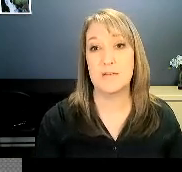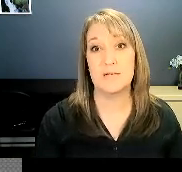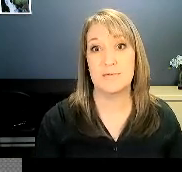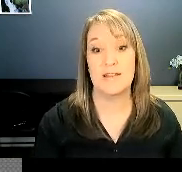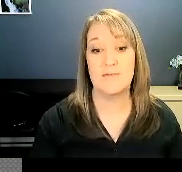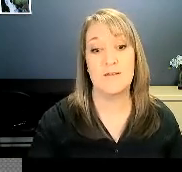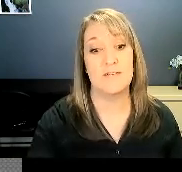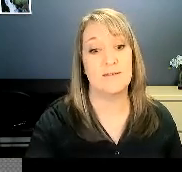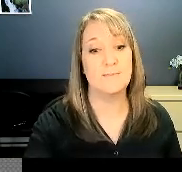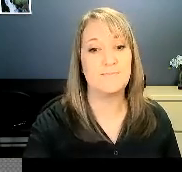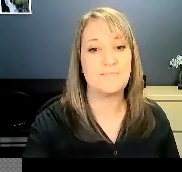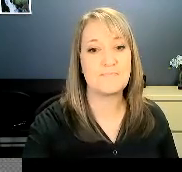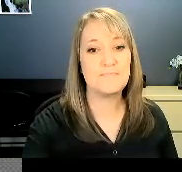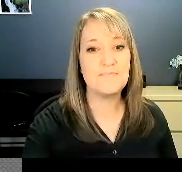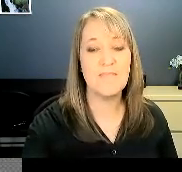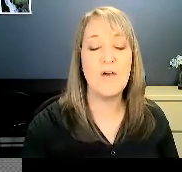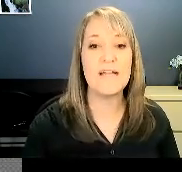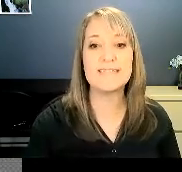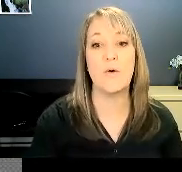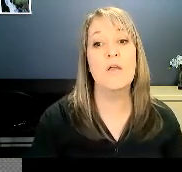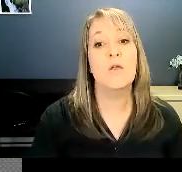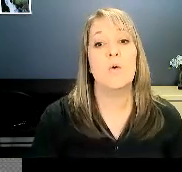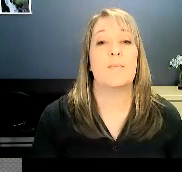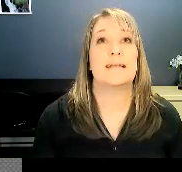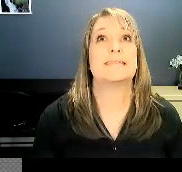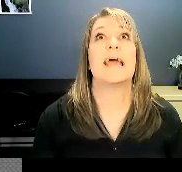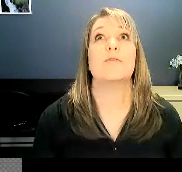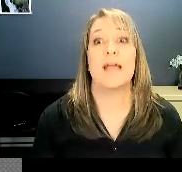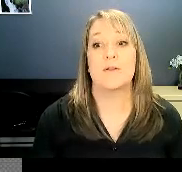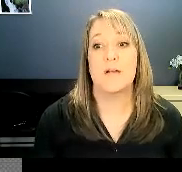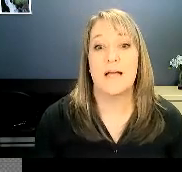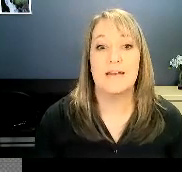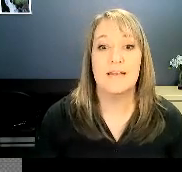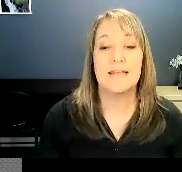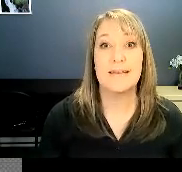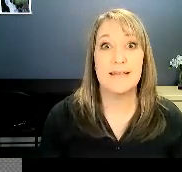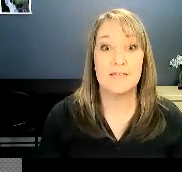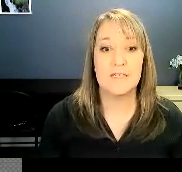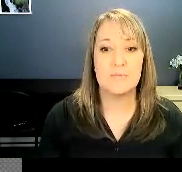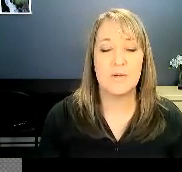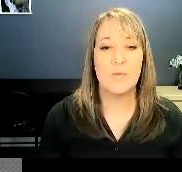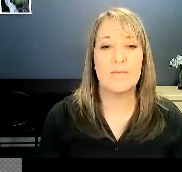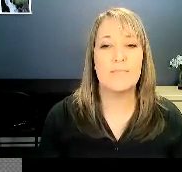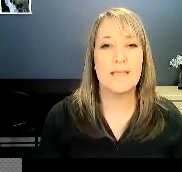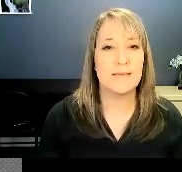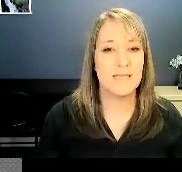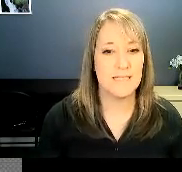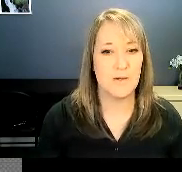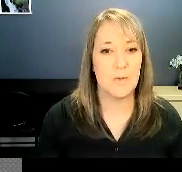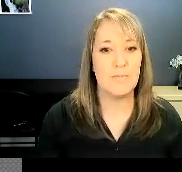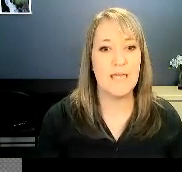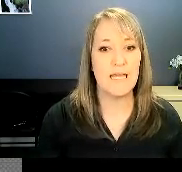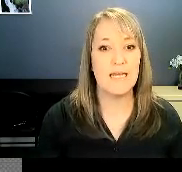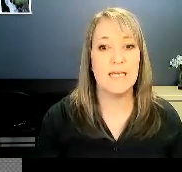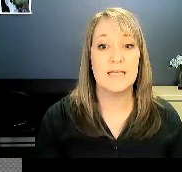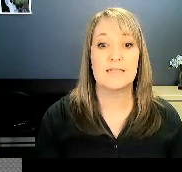as Peter is running the fundraiser. All right, so we might say ran or run in English, but we mean something different.